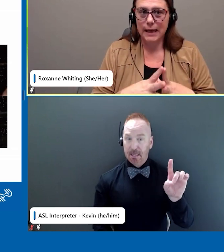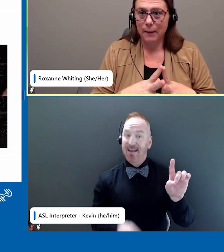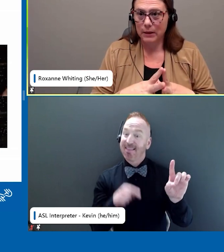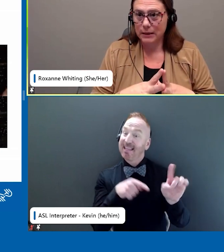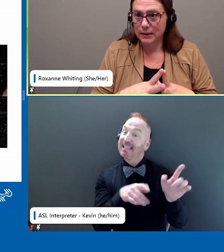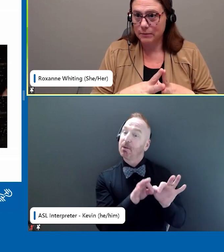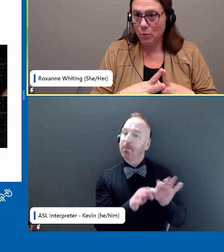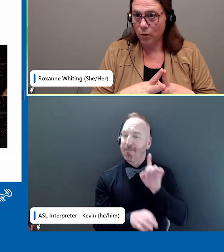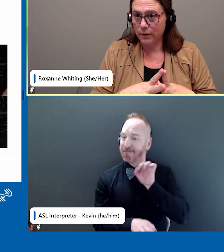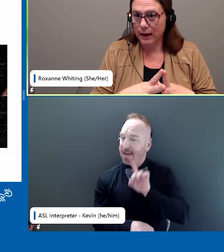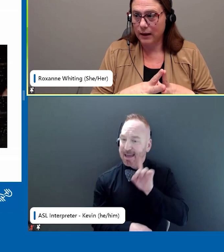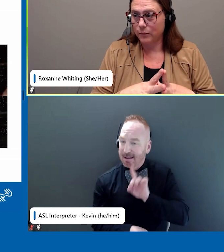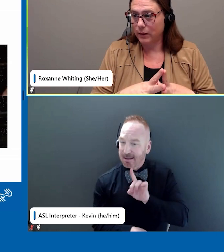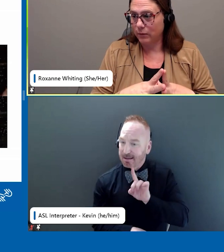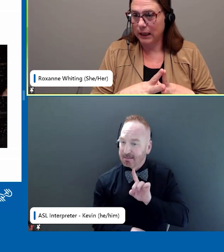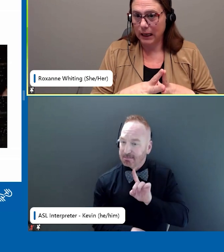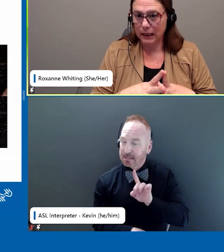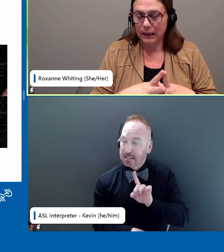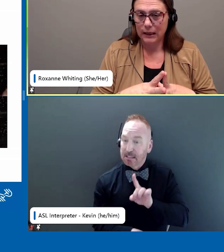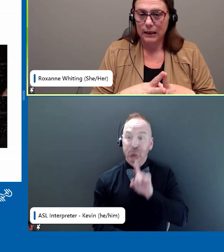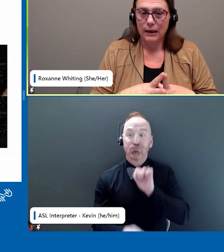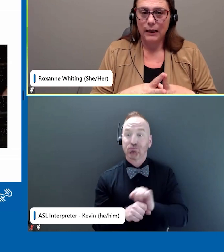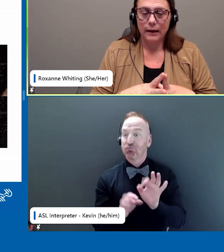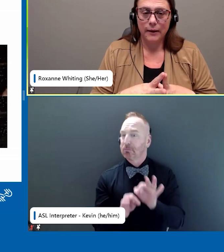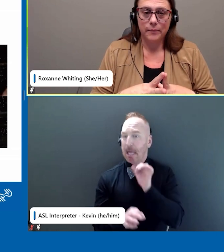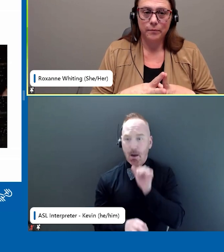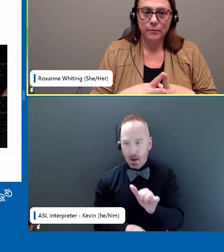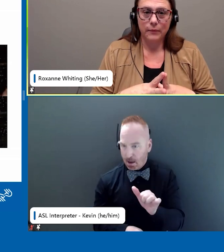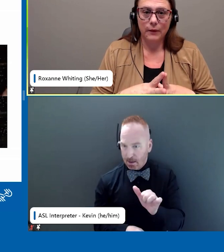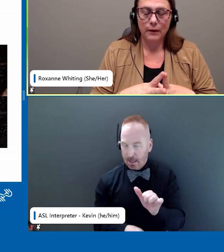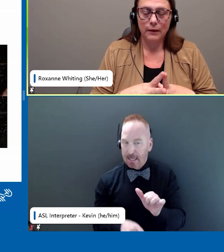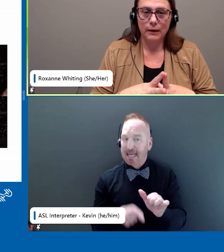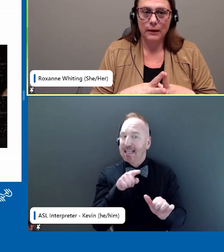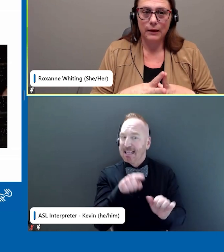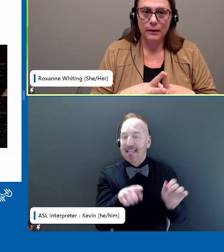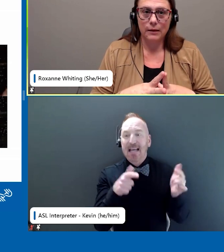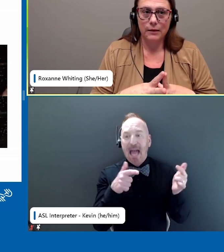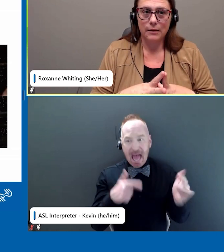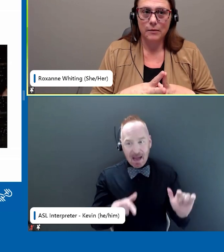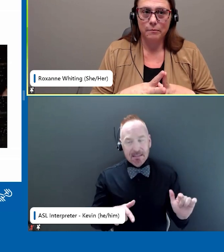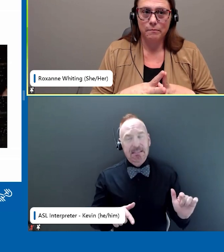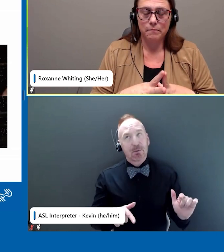unfortunately, this happens more than we would like. Um,